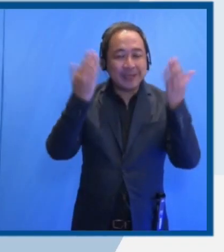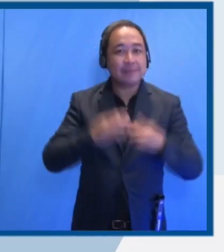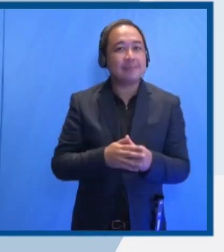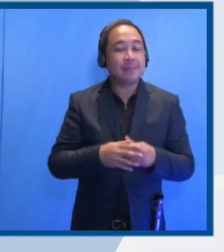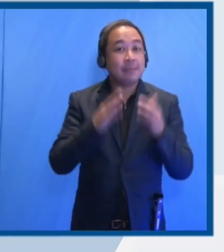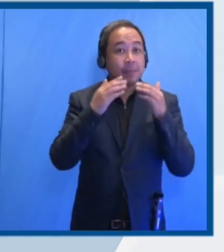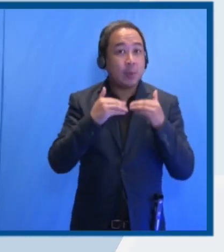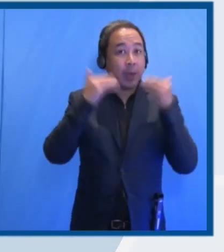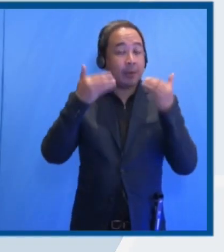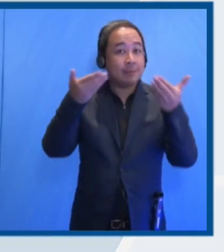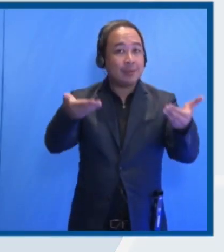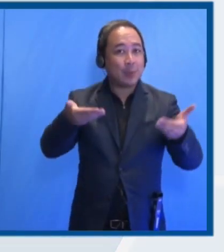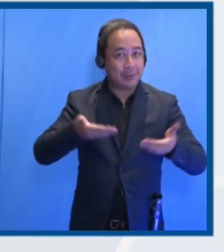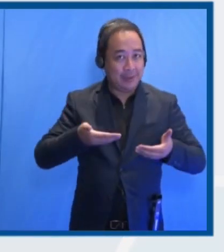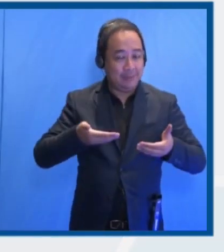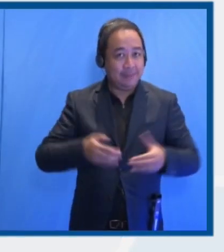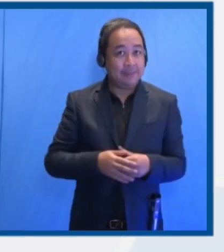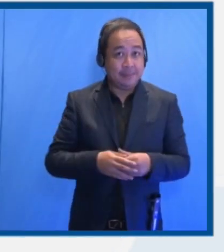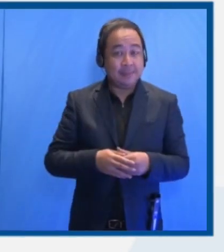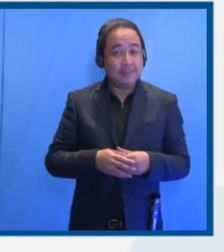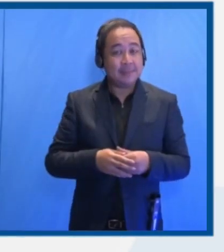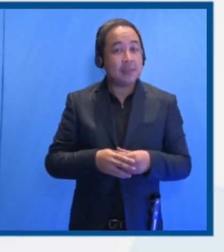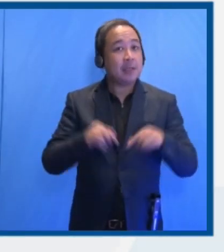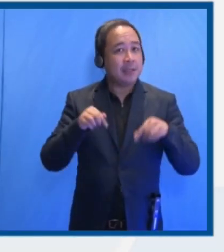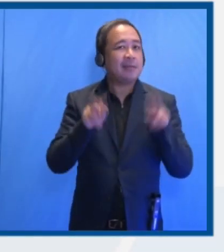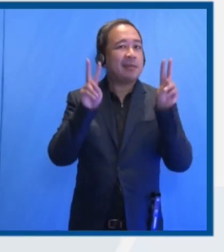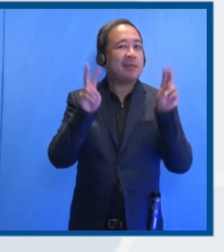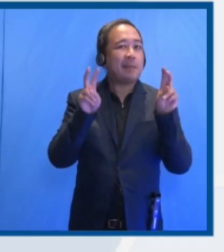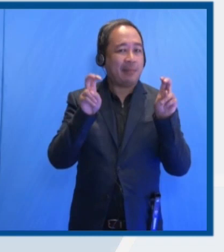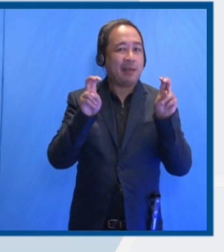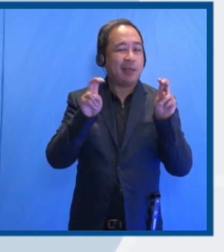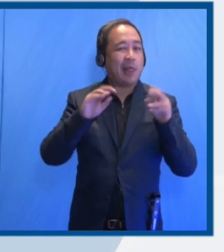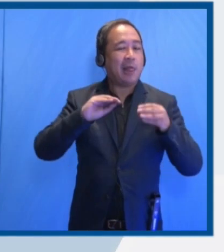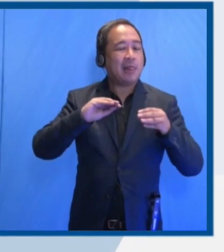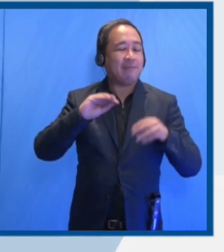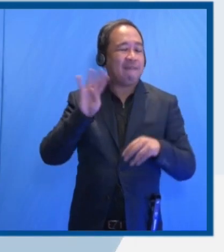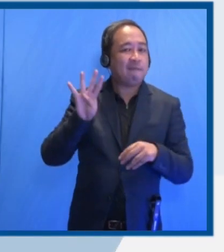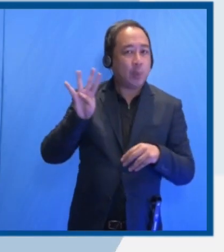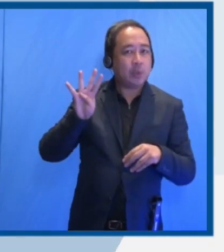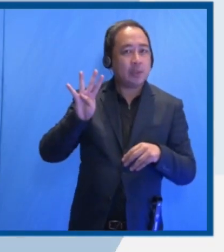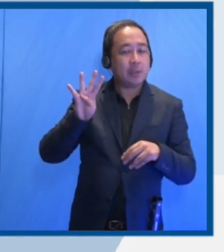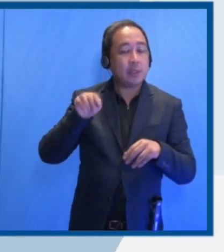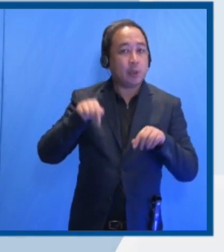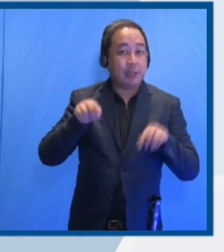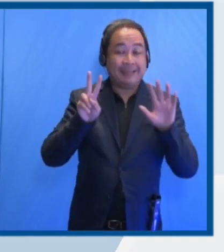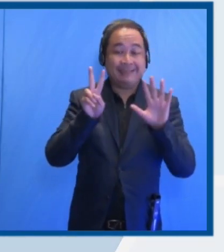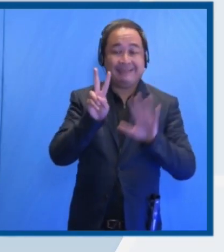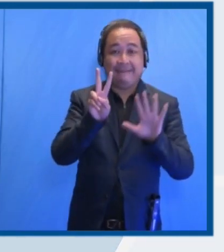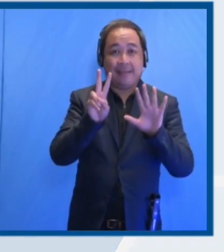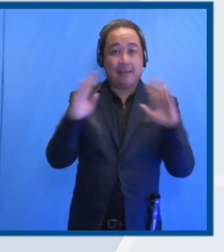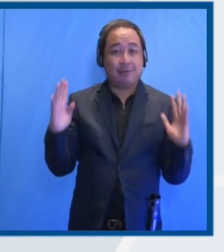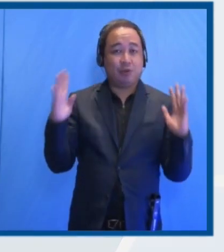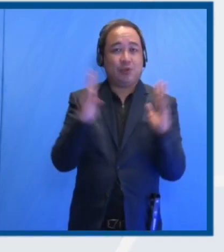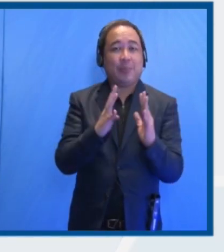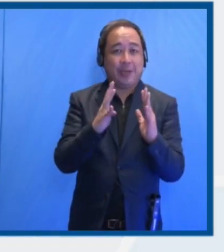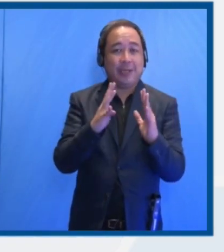It's my pleasure to welcome you all to the thematic session 4 of the 7th session of the Global